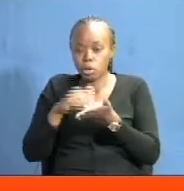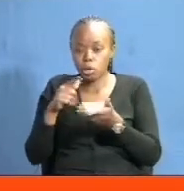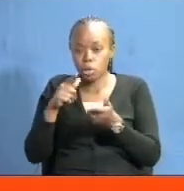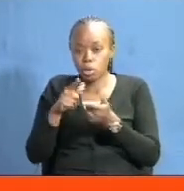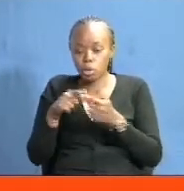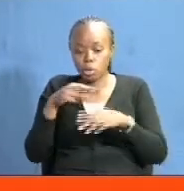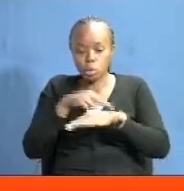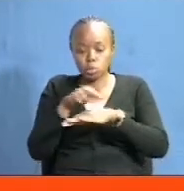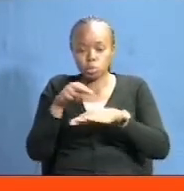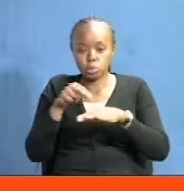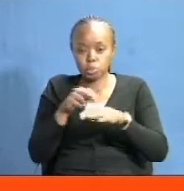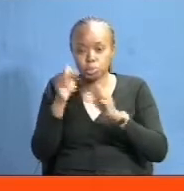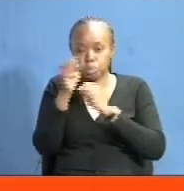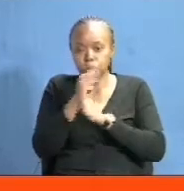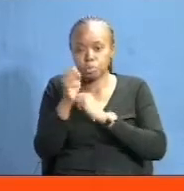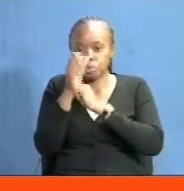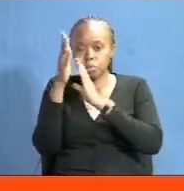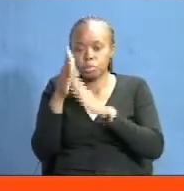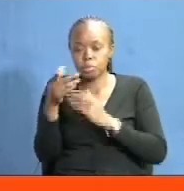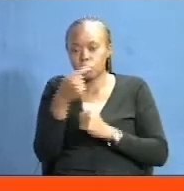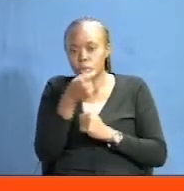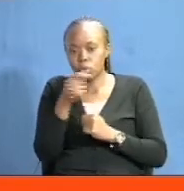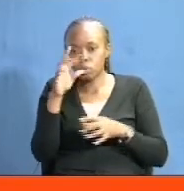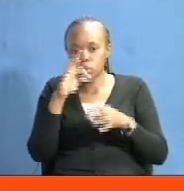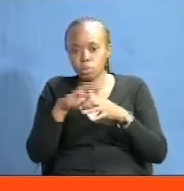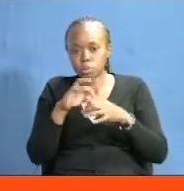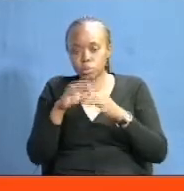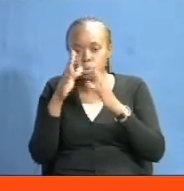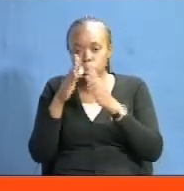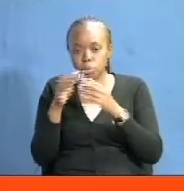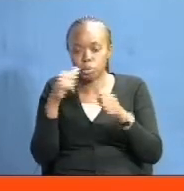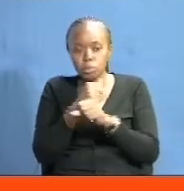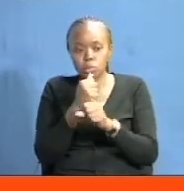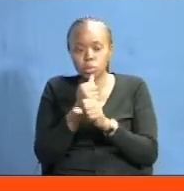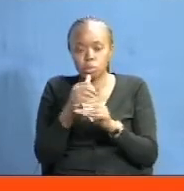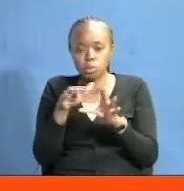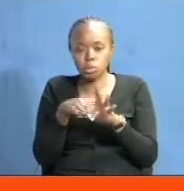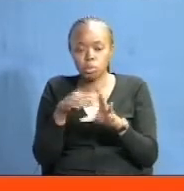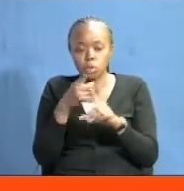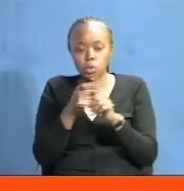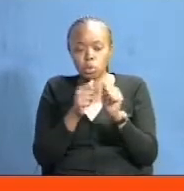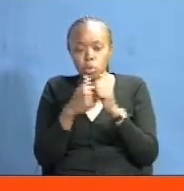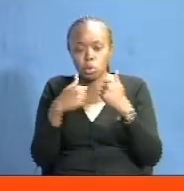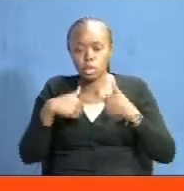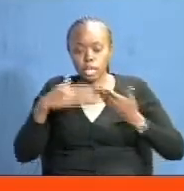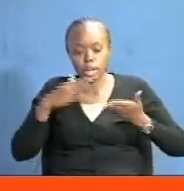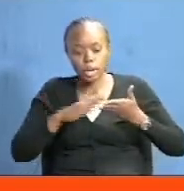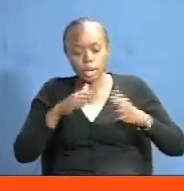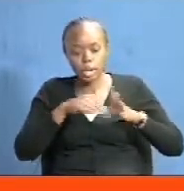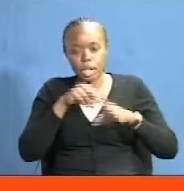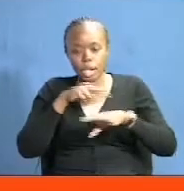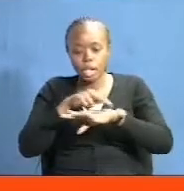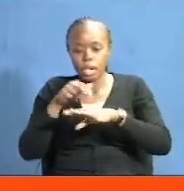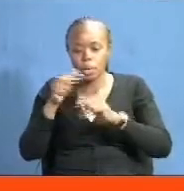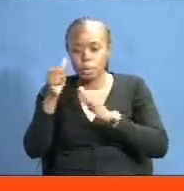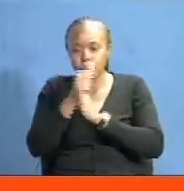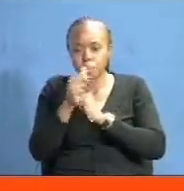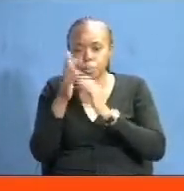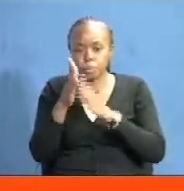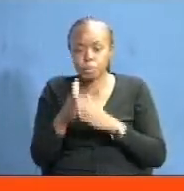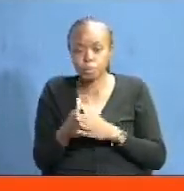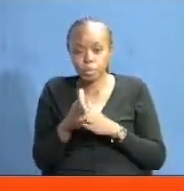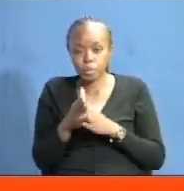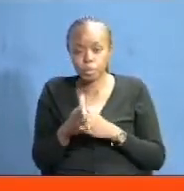to national politics, the essence of voting and, participating actively in national politics? Yes, essentially